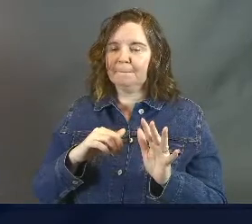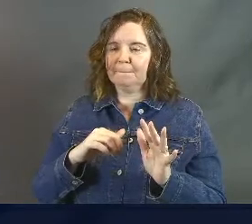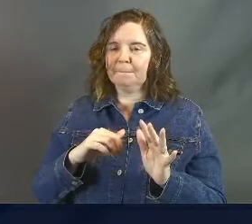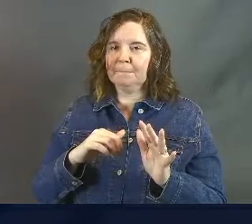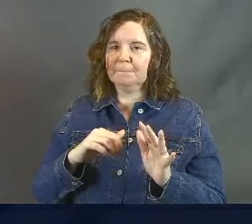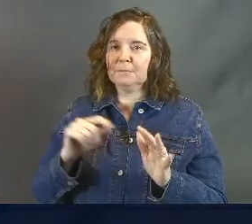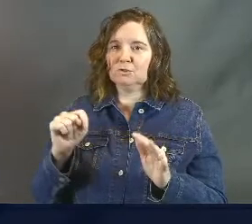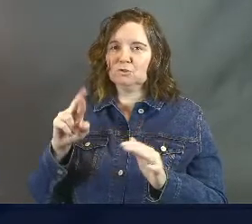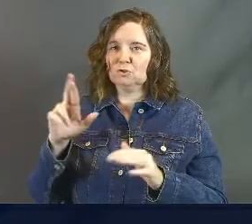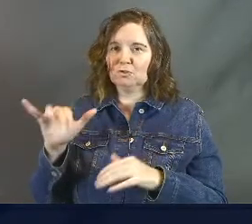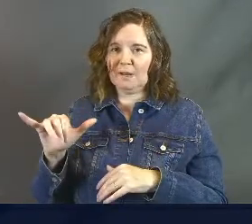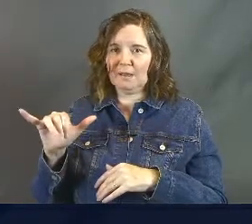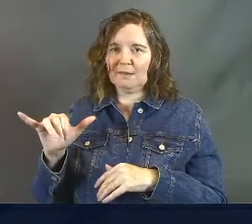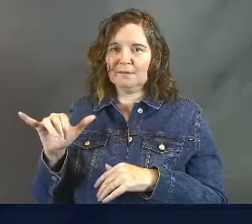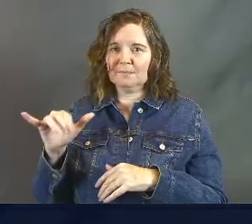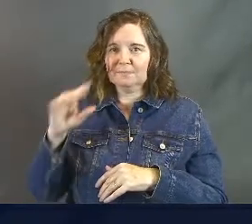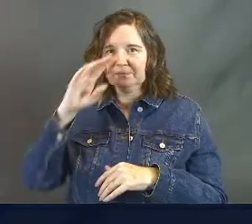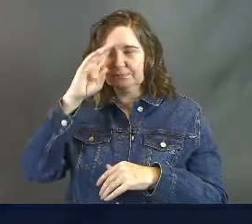talked to Trey